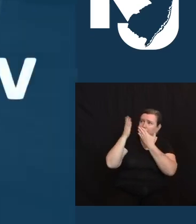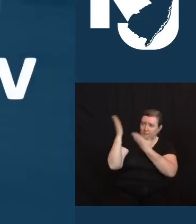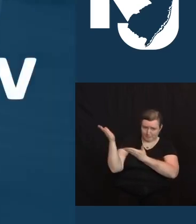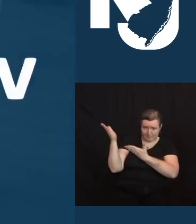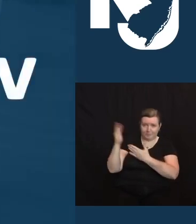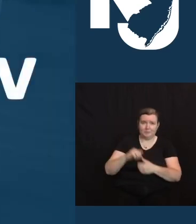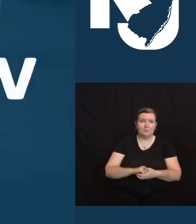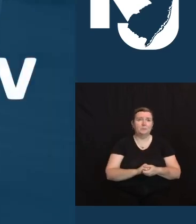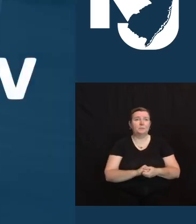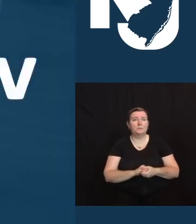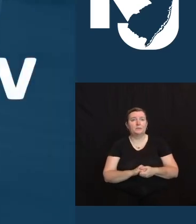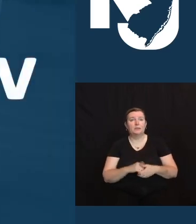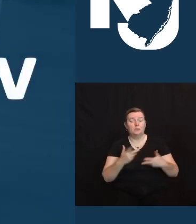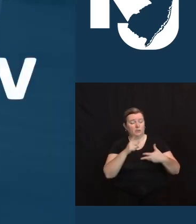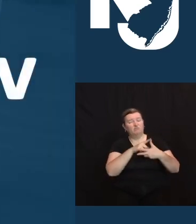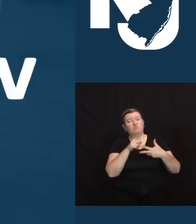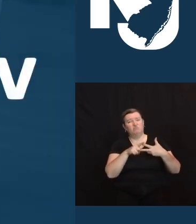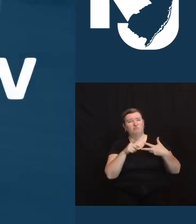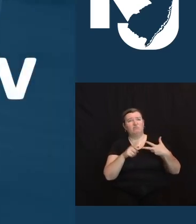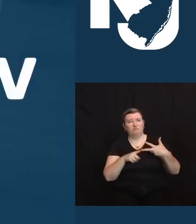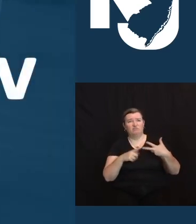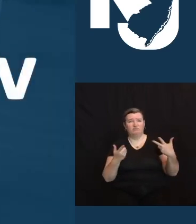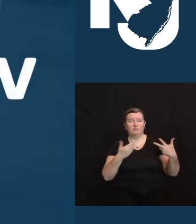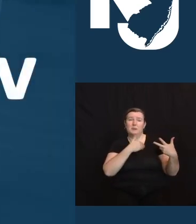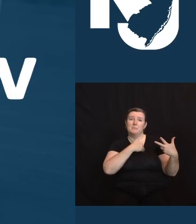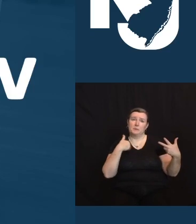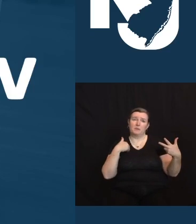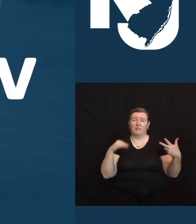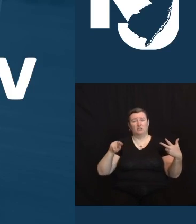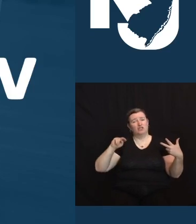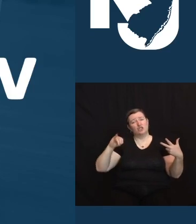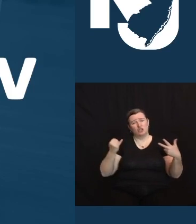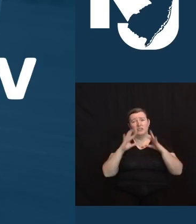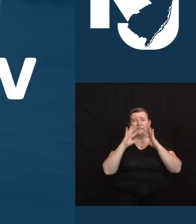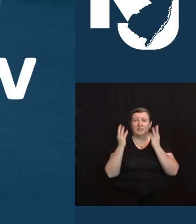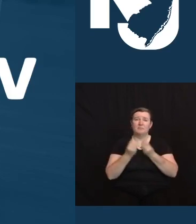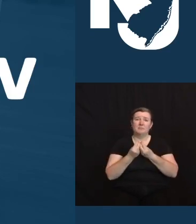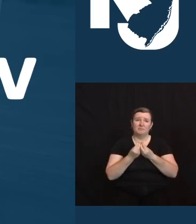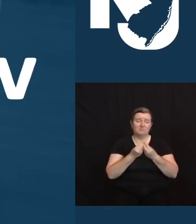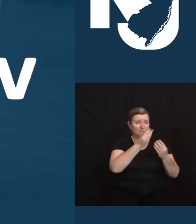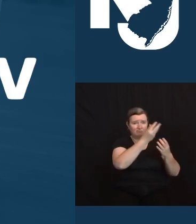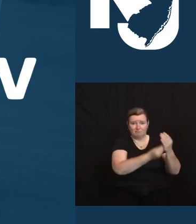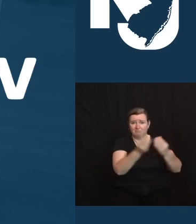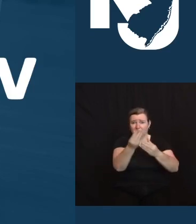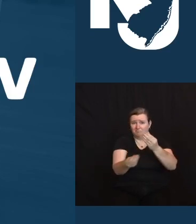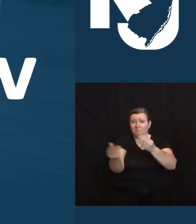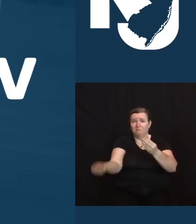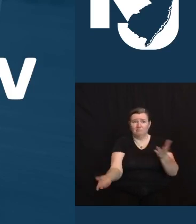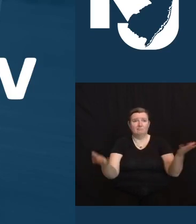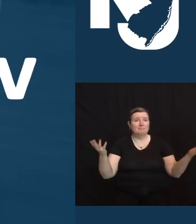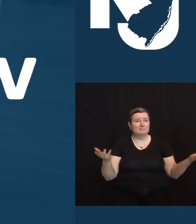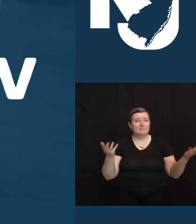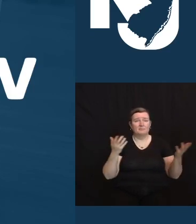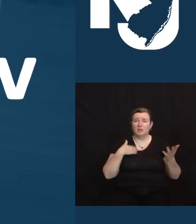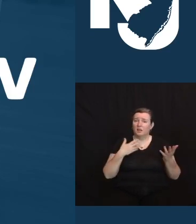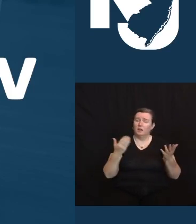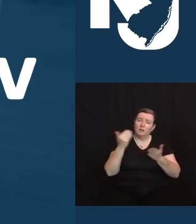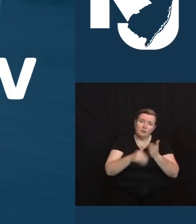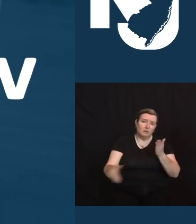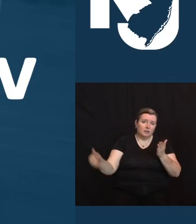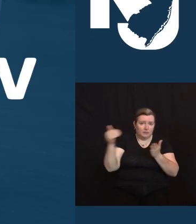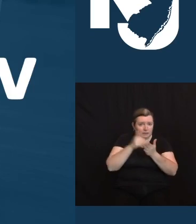more tremendous members of our New Jersey family lost to COVID-19. We say this so often, I think we say it probably every day, Judy,